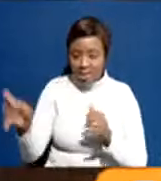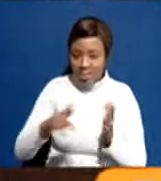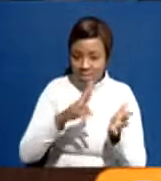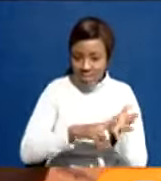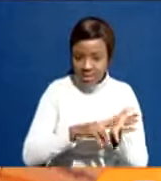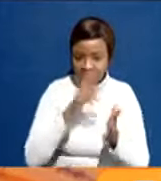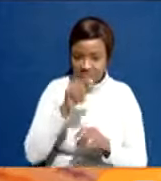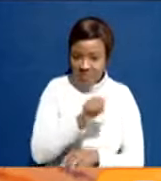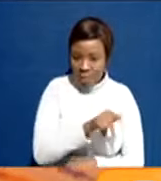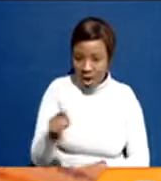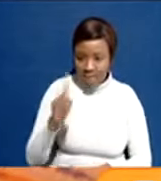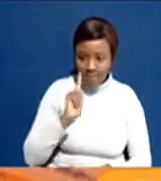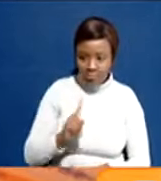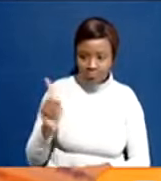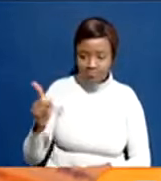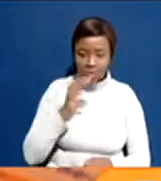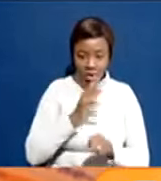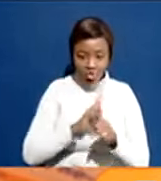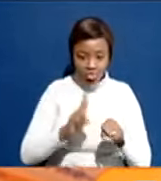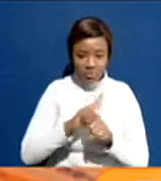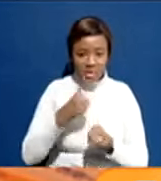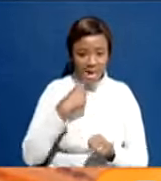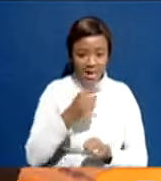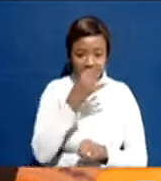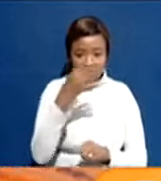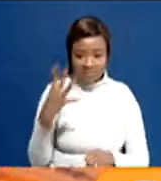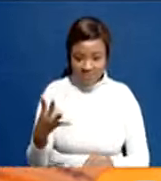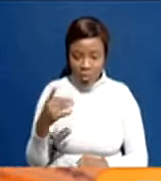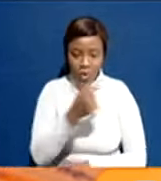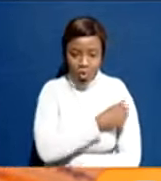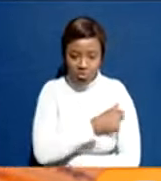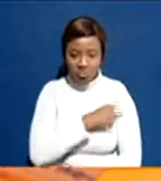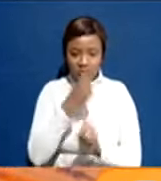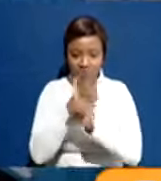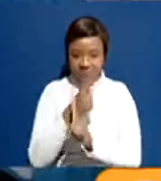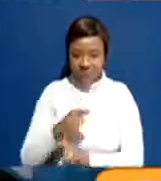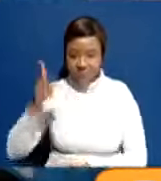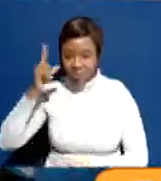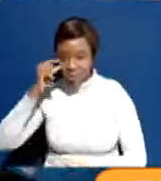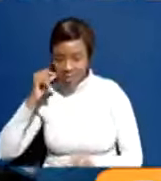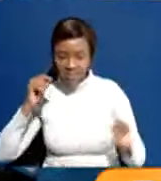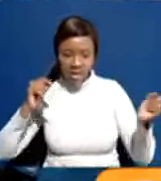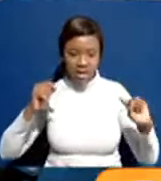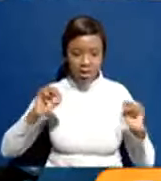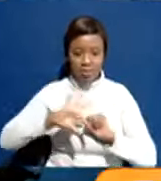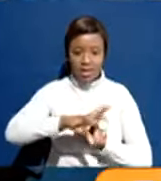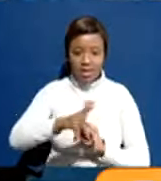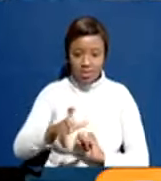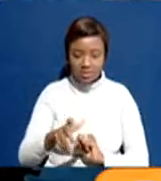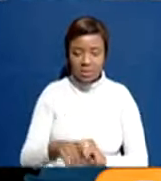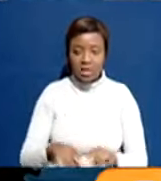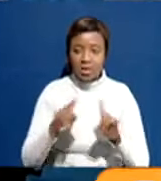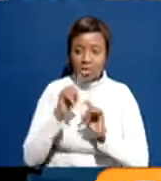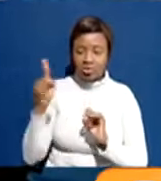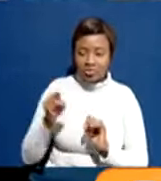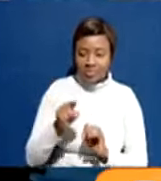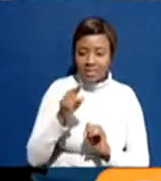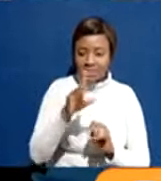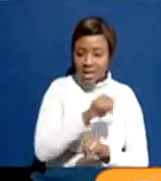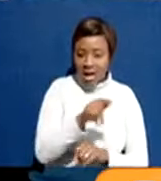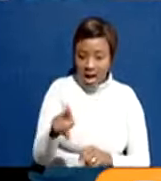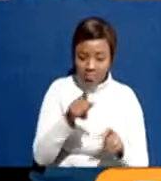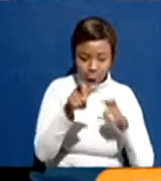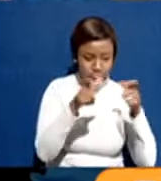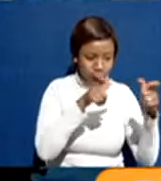in 194 government health facilities in Nairobi and Mombasa counties. The digital app, managed by Center for Solutions Health